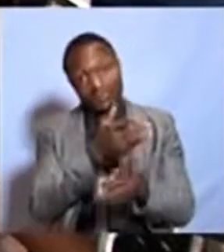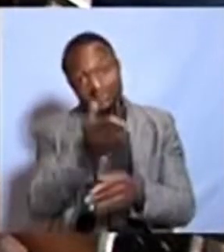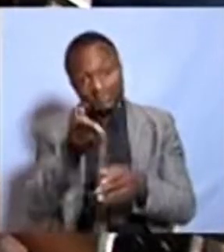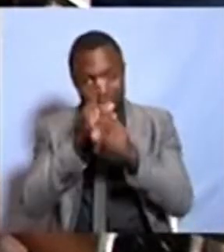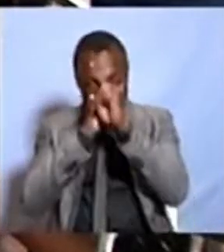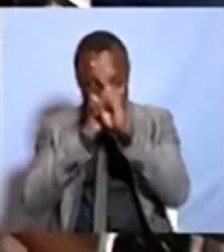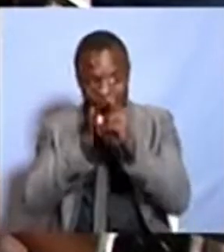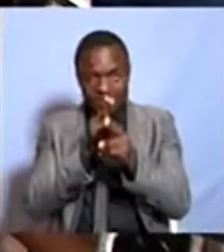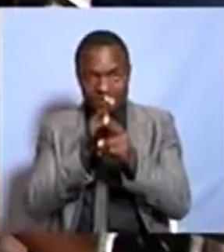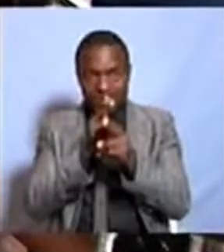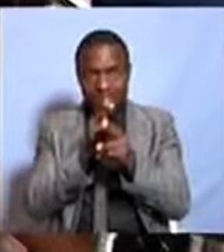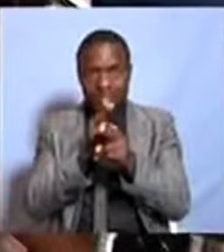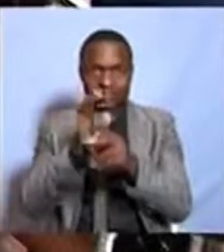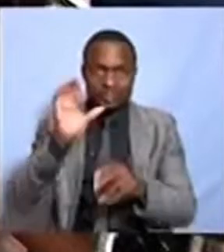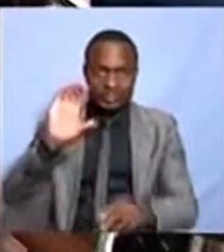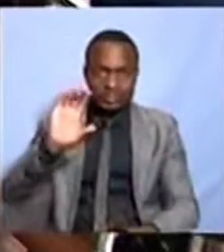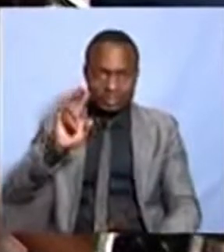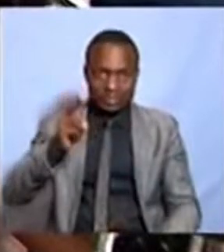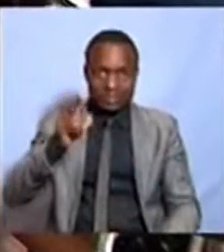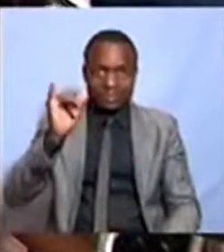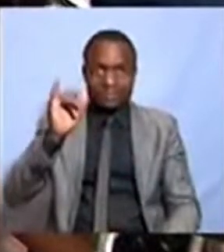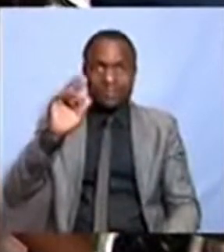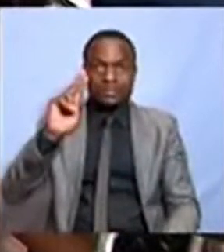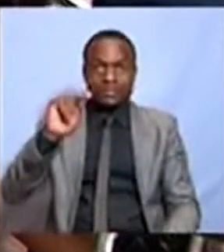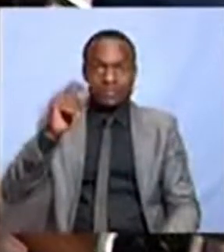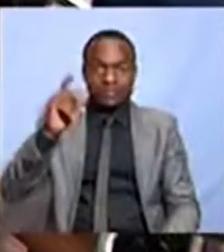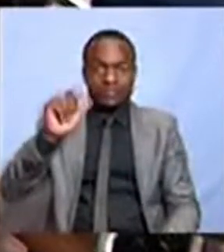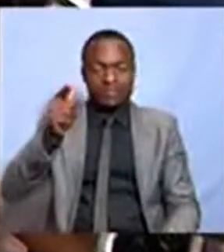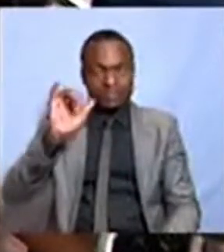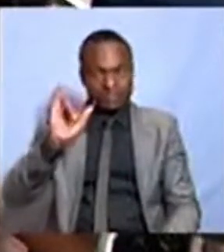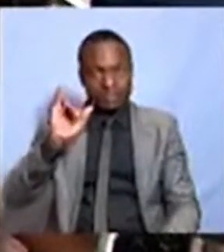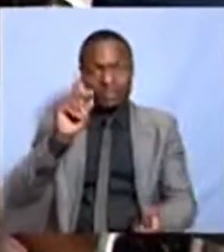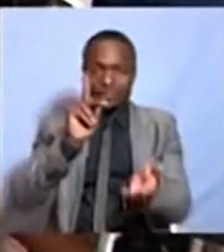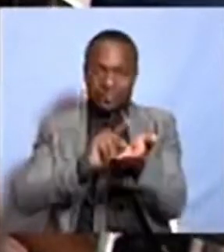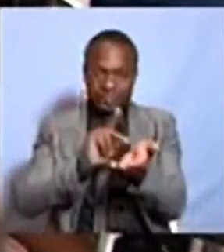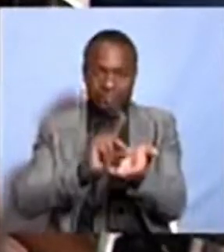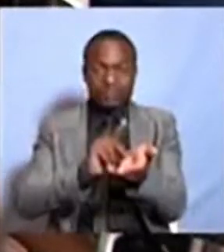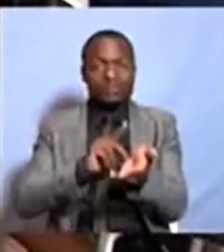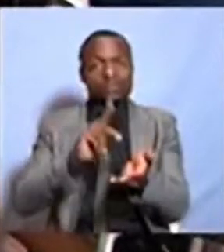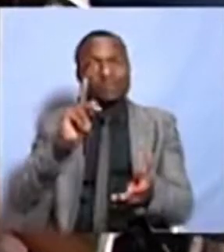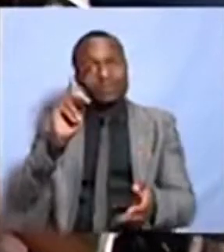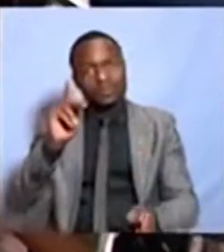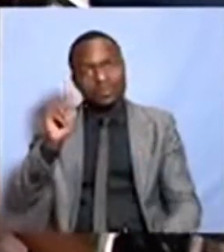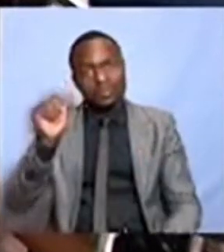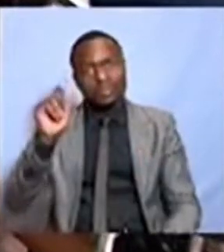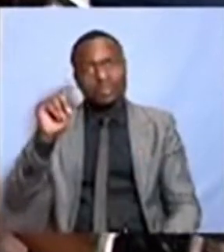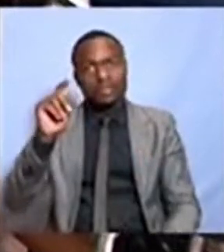Honorable Chinkuli, Dr. Katakwedeni Maveta. Who else?